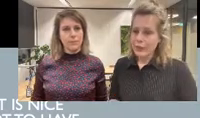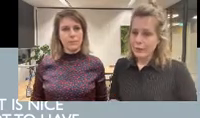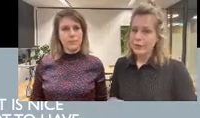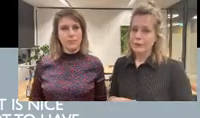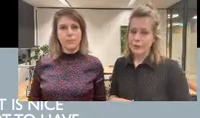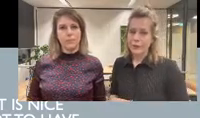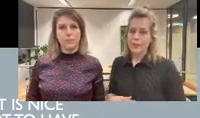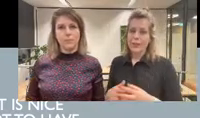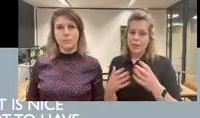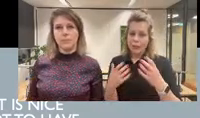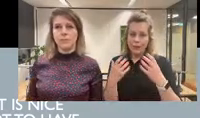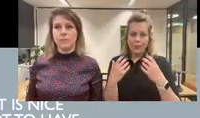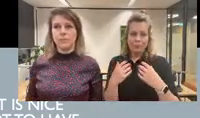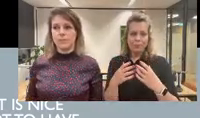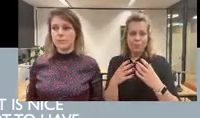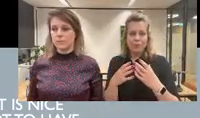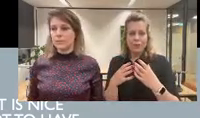were very, very